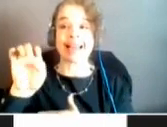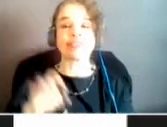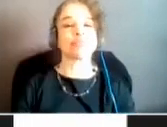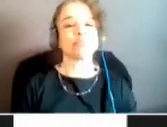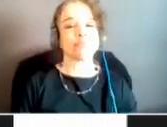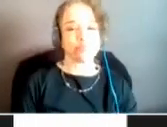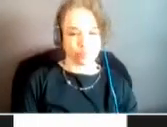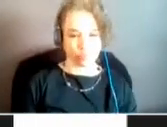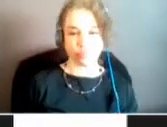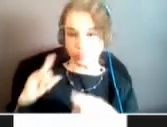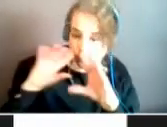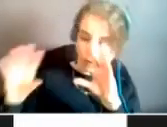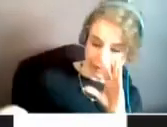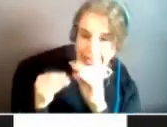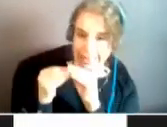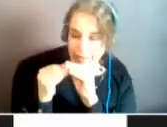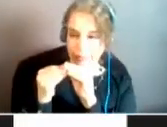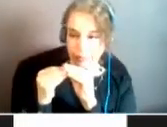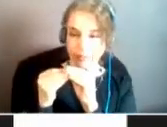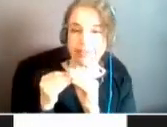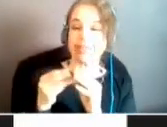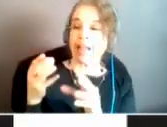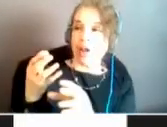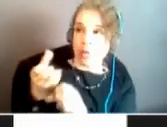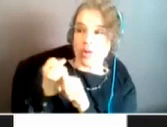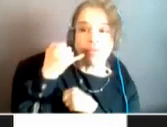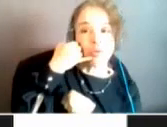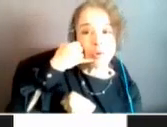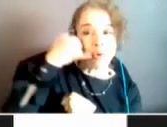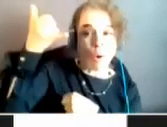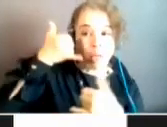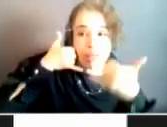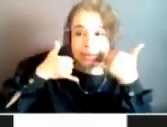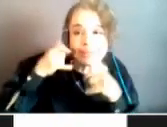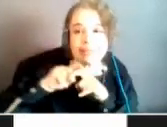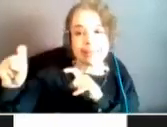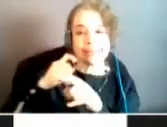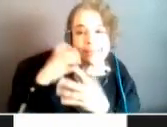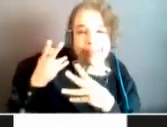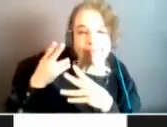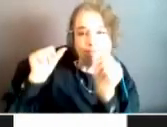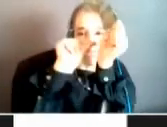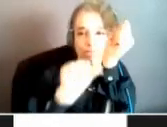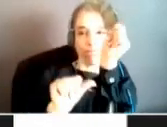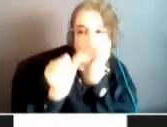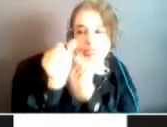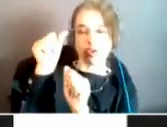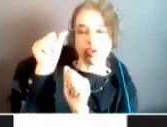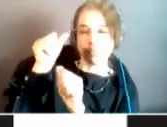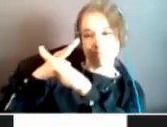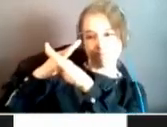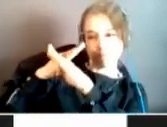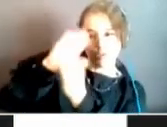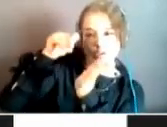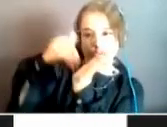And in addition to, receiving call-ins, like many suicide prevention centers,